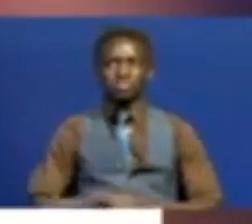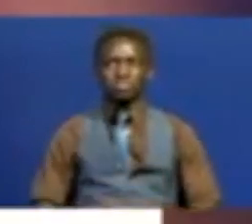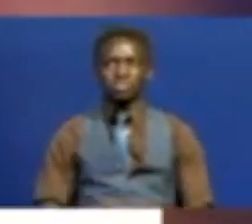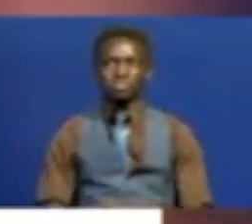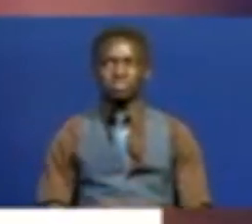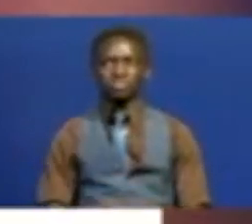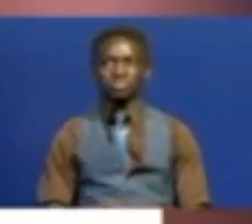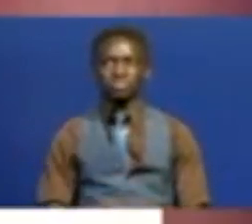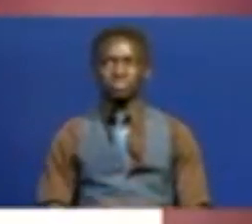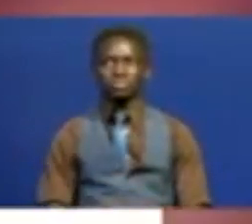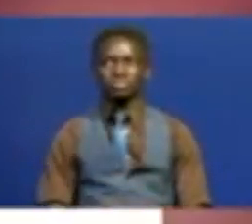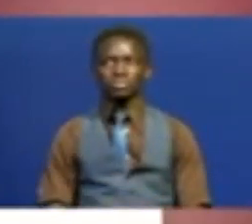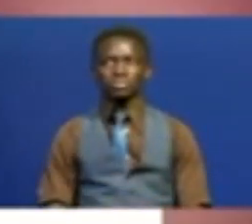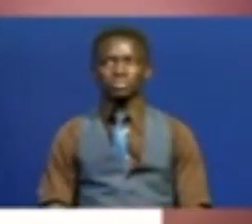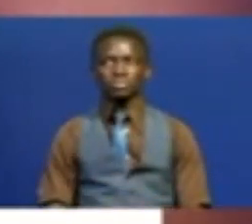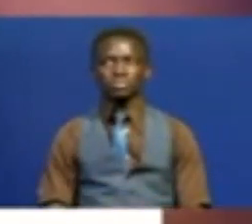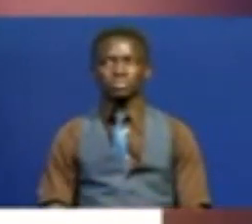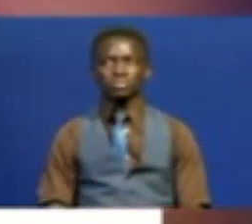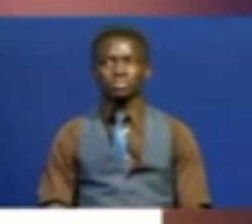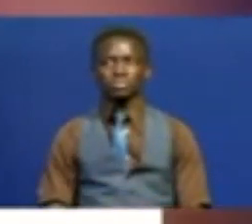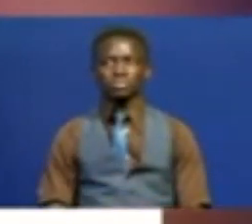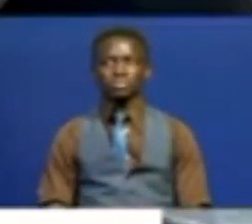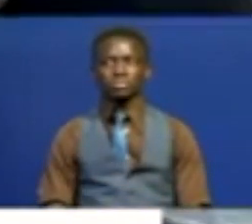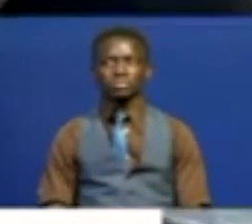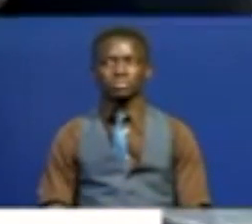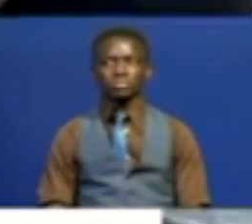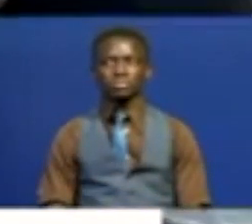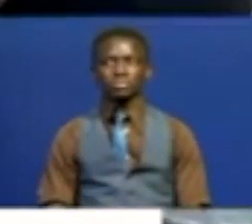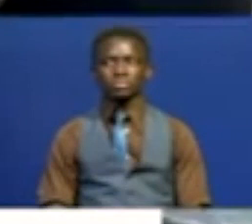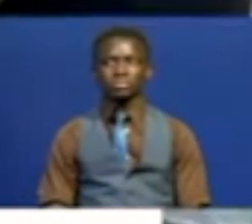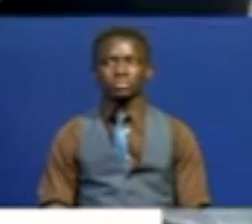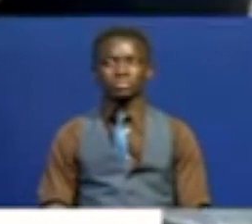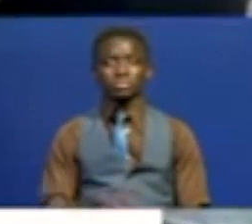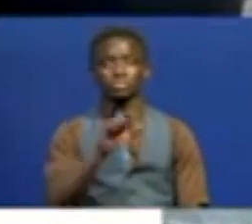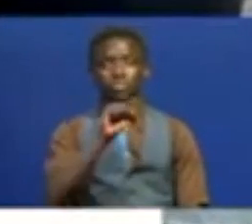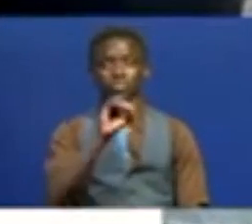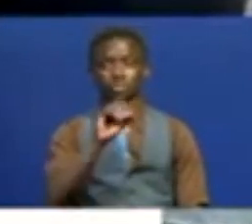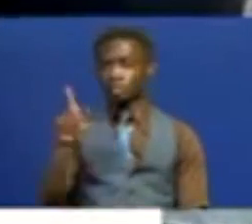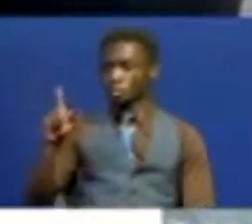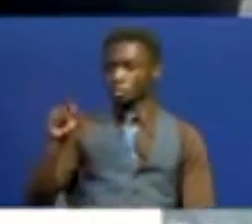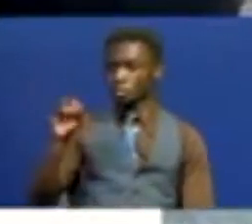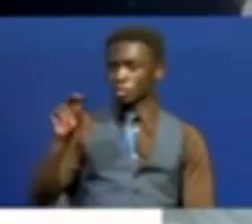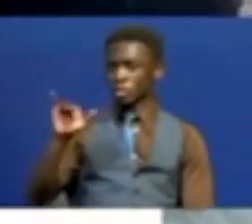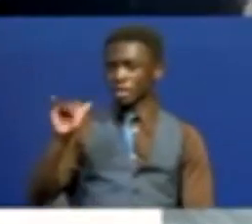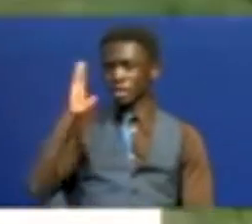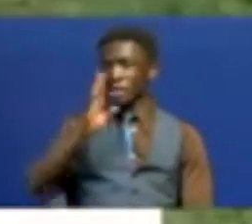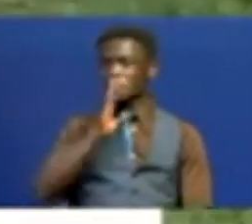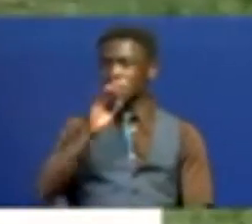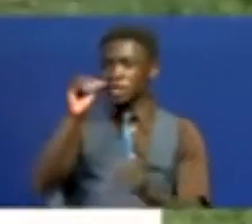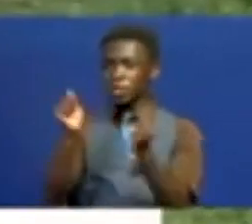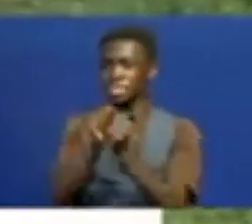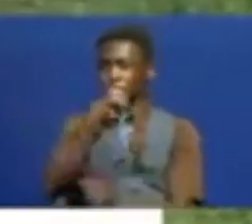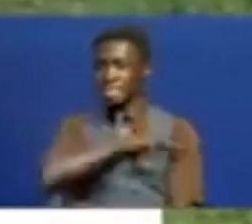and men are supposed to bob their head. So is Tony going to be part of the king's entourage?